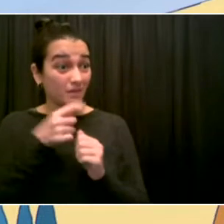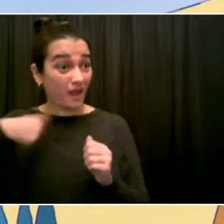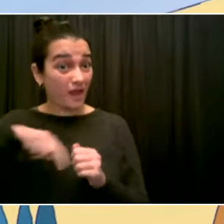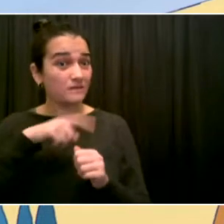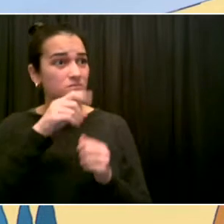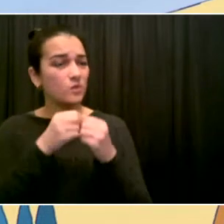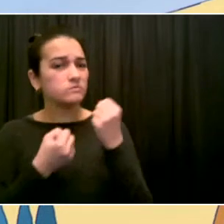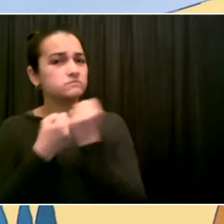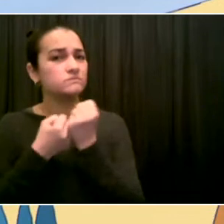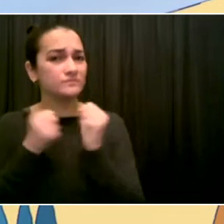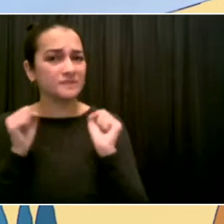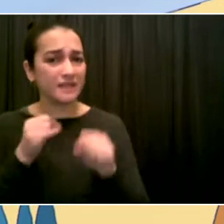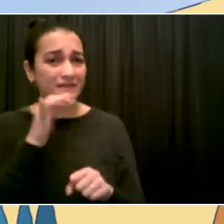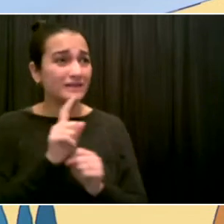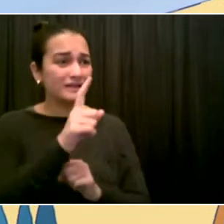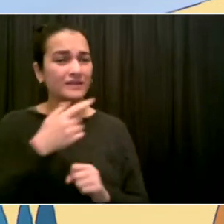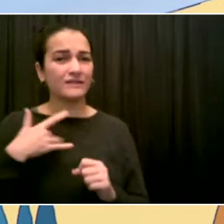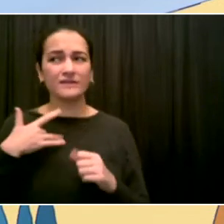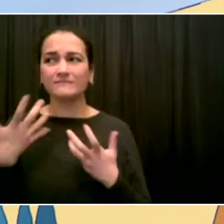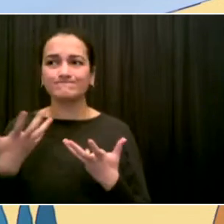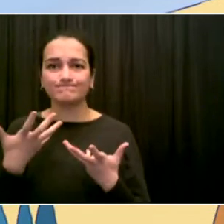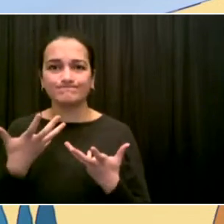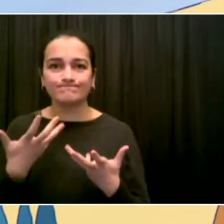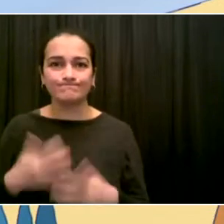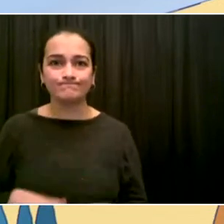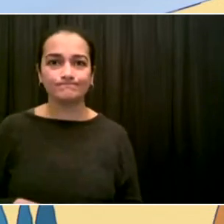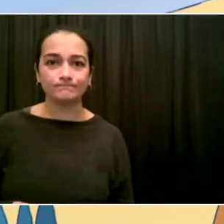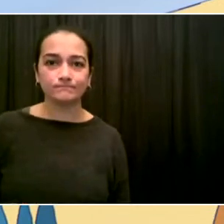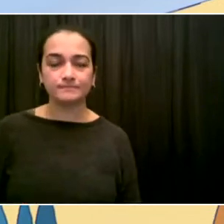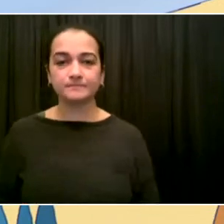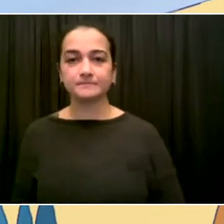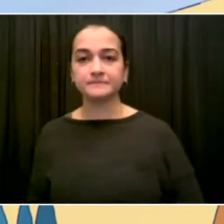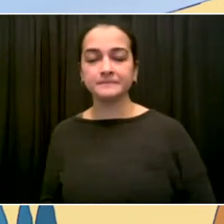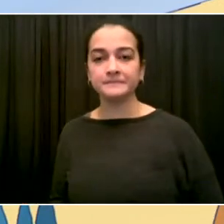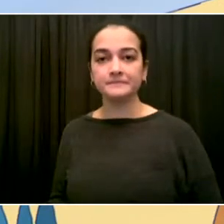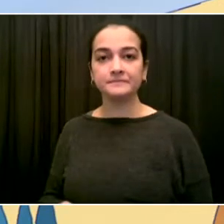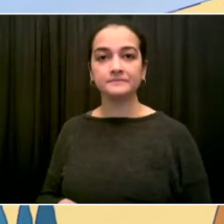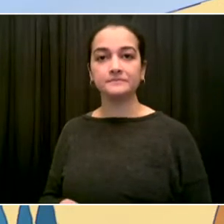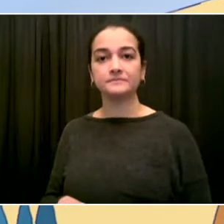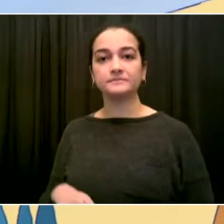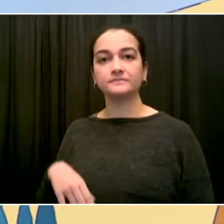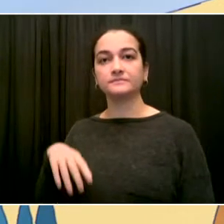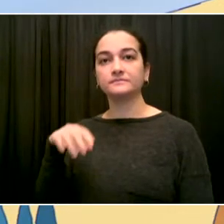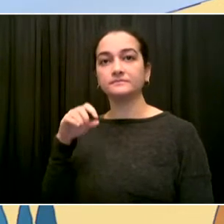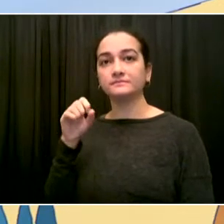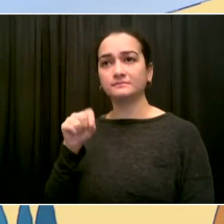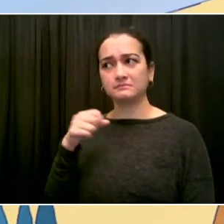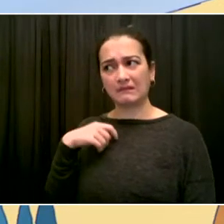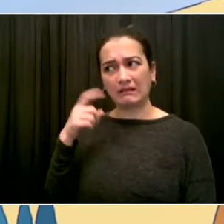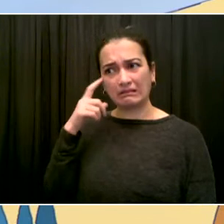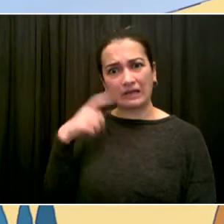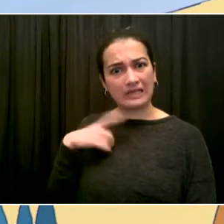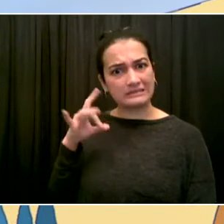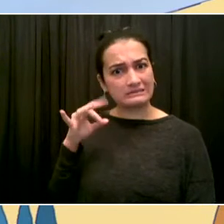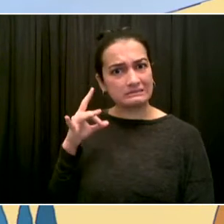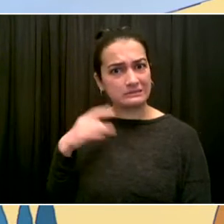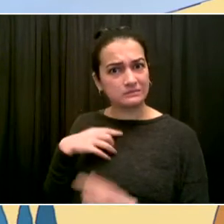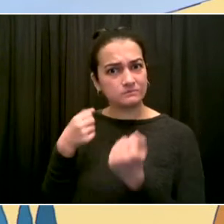with the really foundational point about shelter in place. And I called for